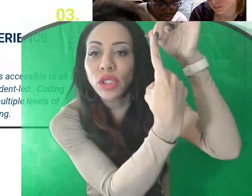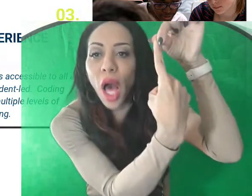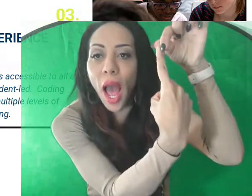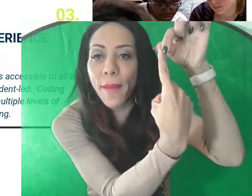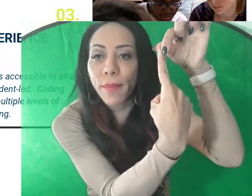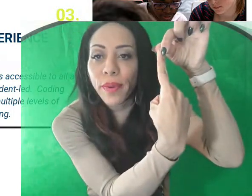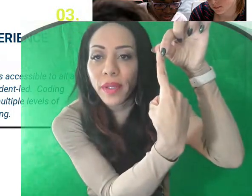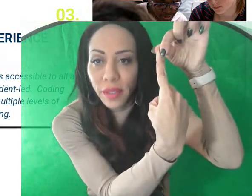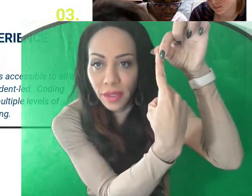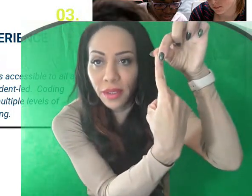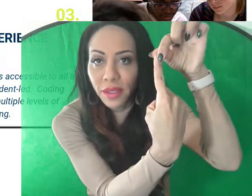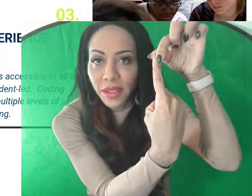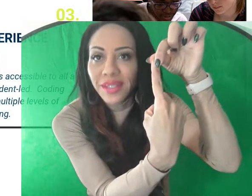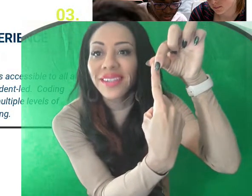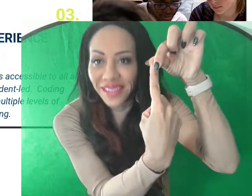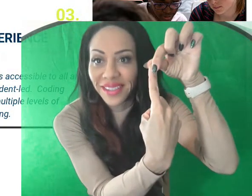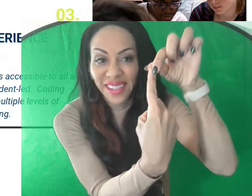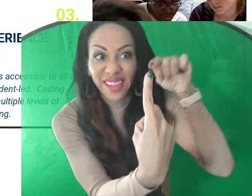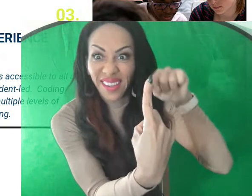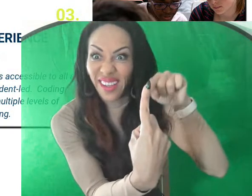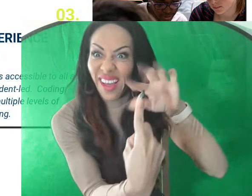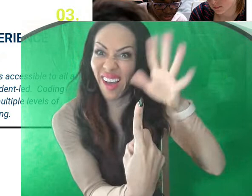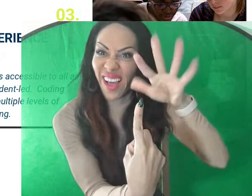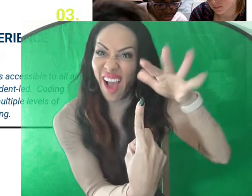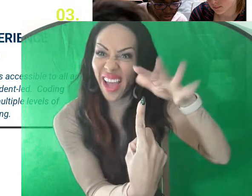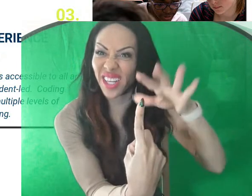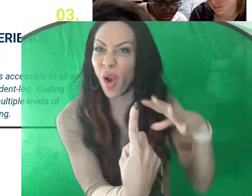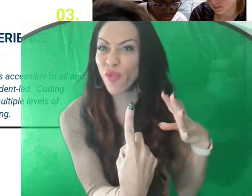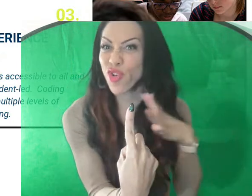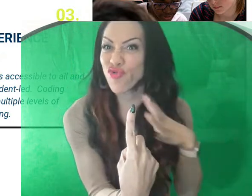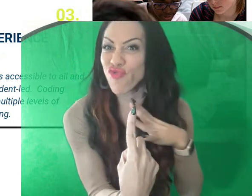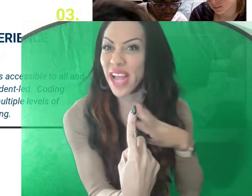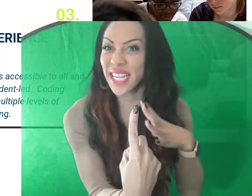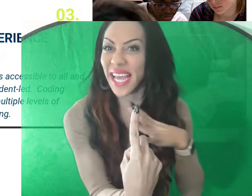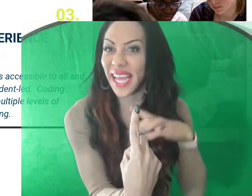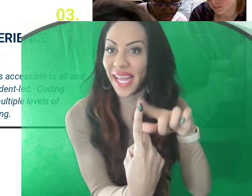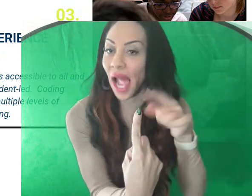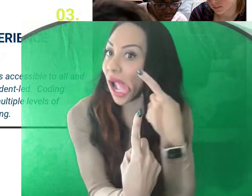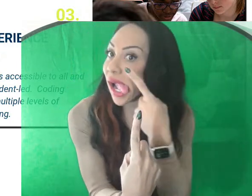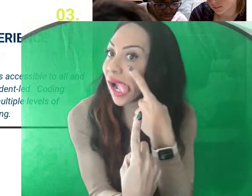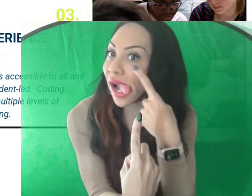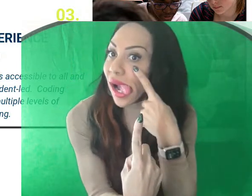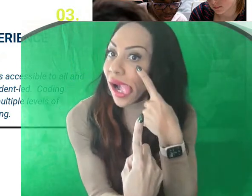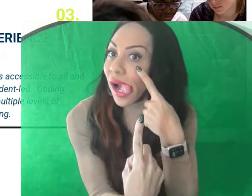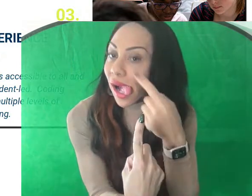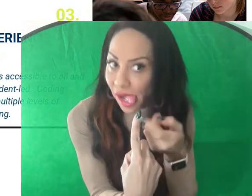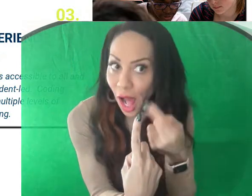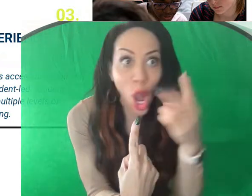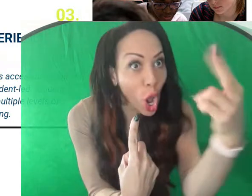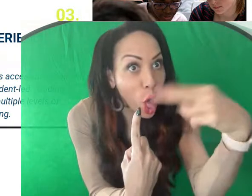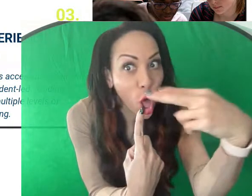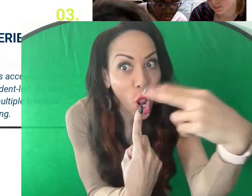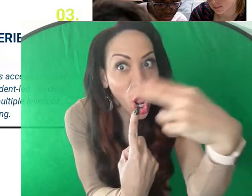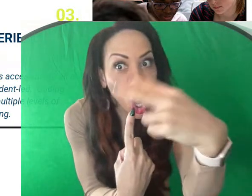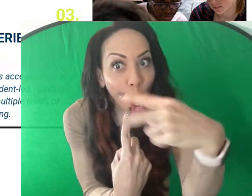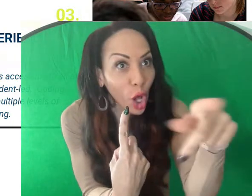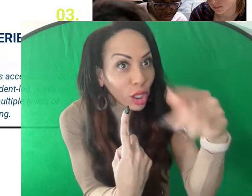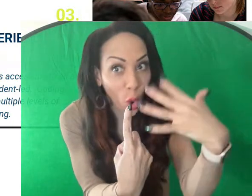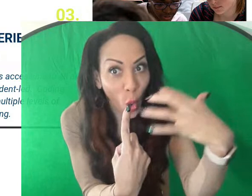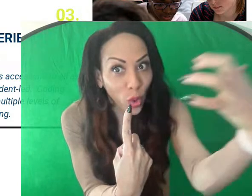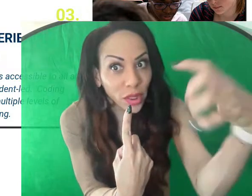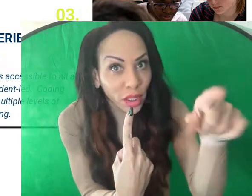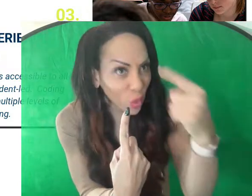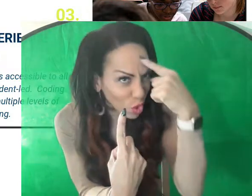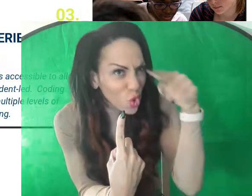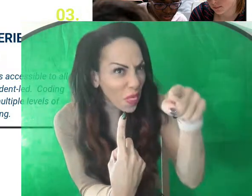and ready, let's get it going, and then let's test it, and let's listen to our audiences or users. How can we make this better? Then going back. And so it's a real